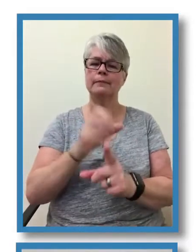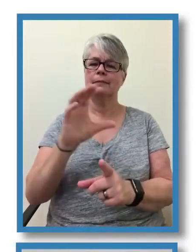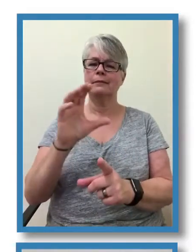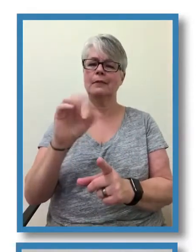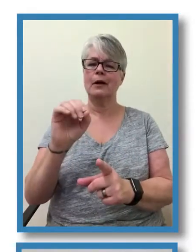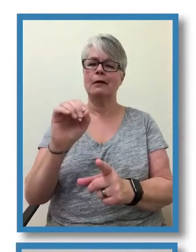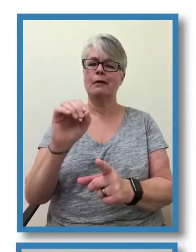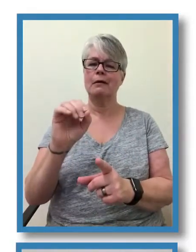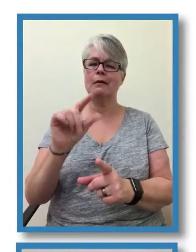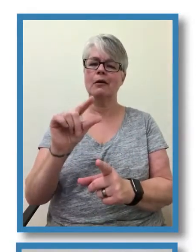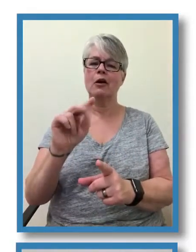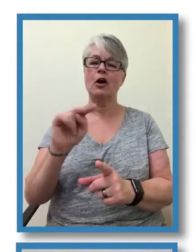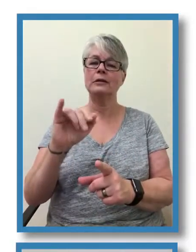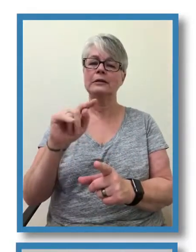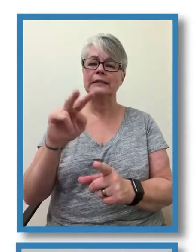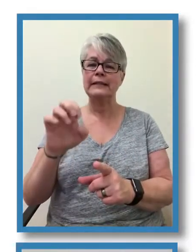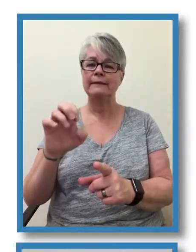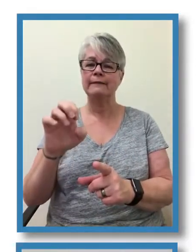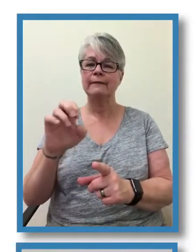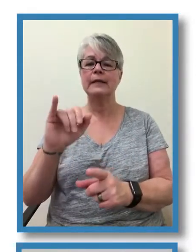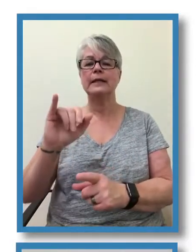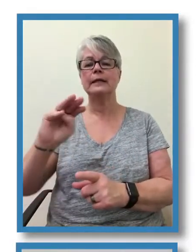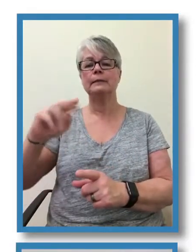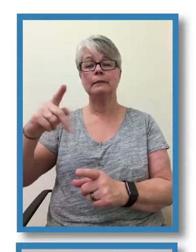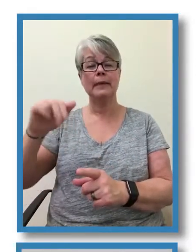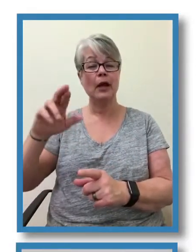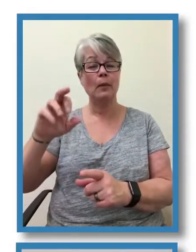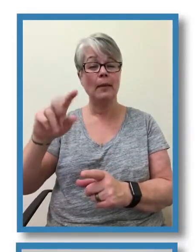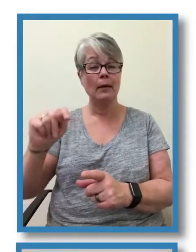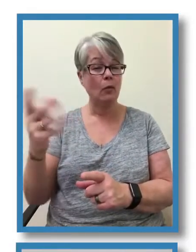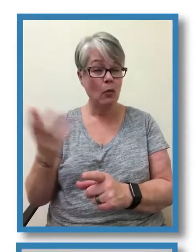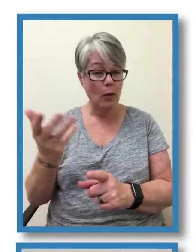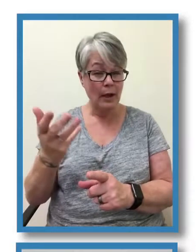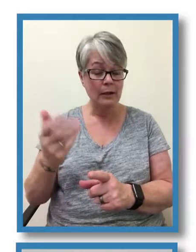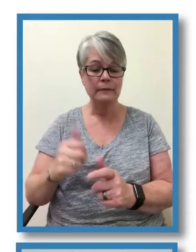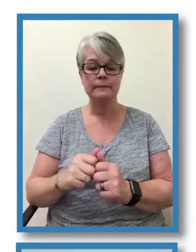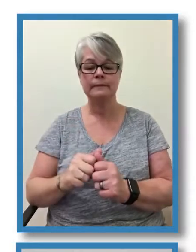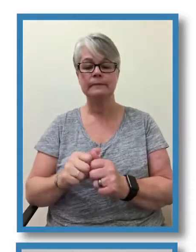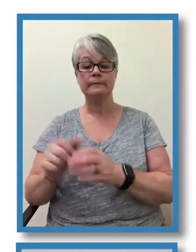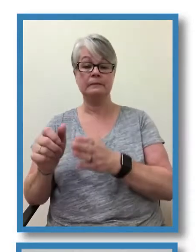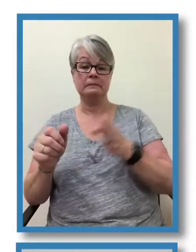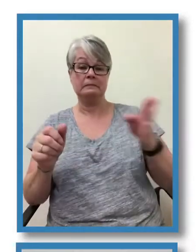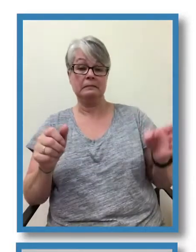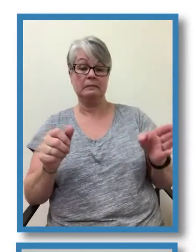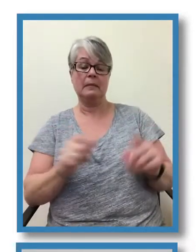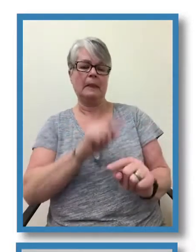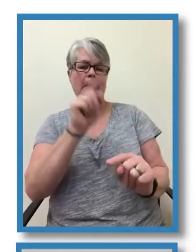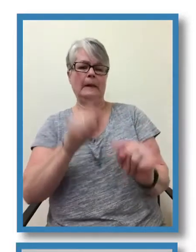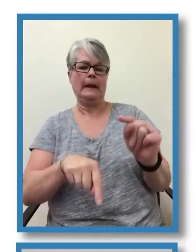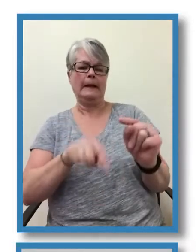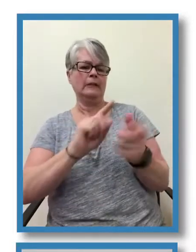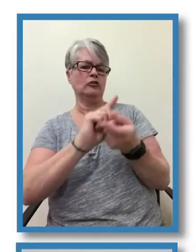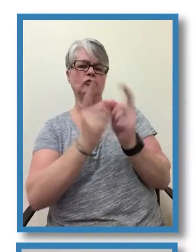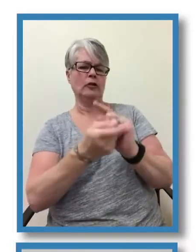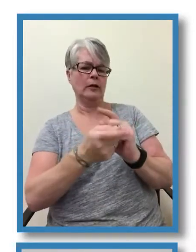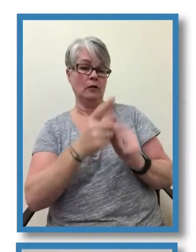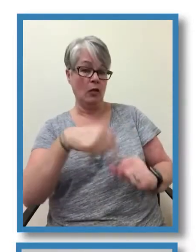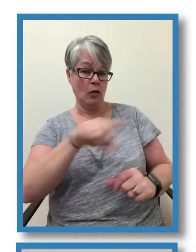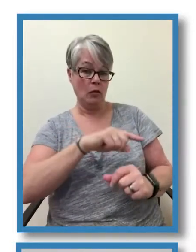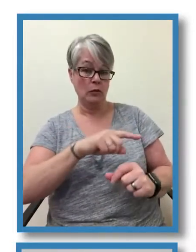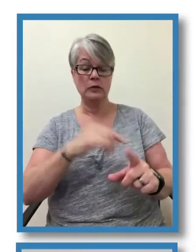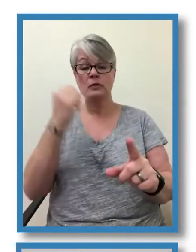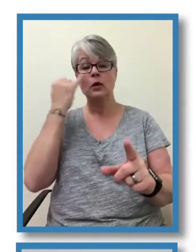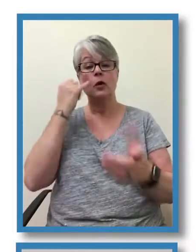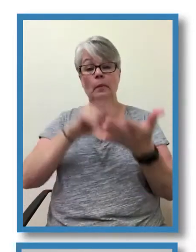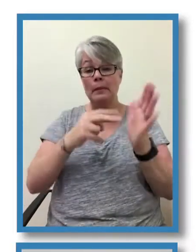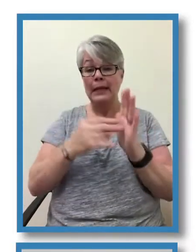if you plan on getting old, be careful what you wish for. It's you need to factor in and put in